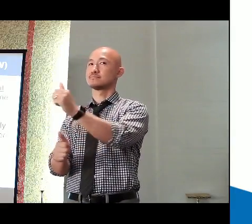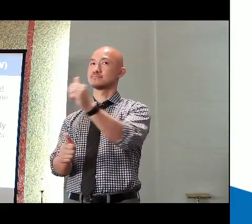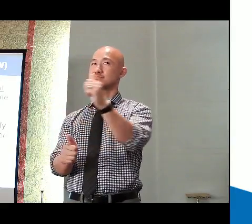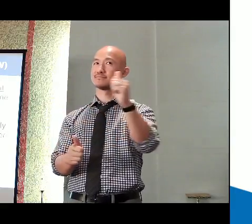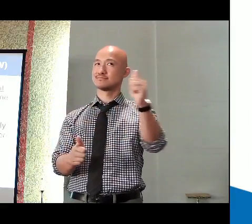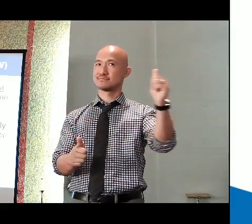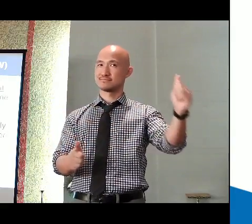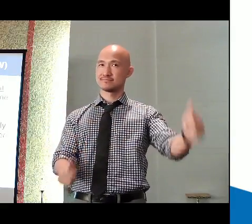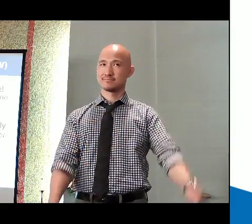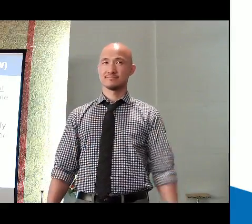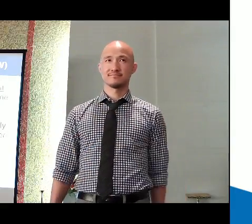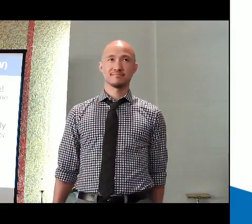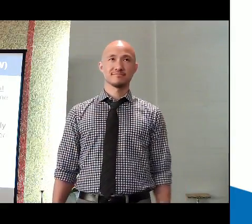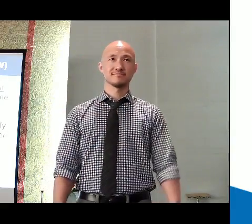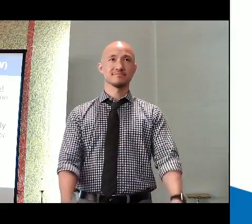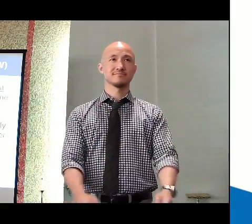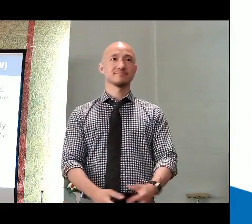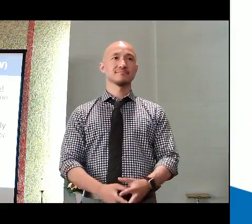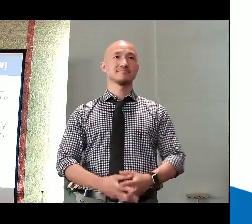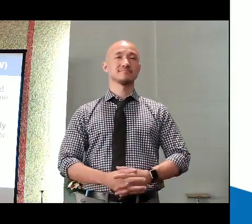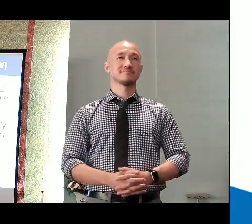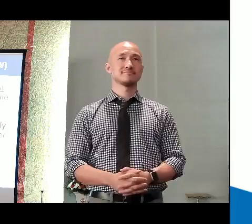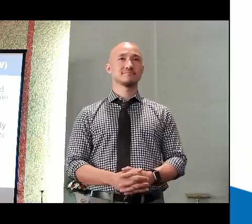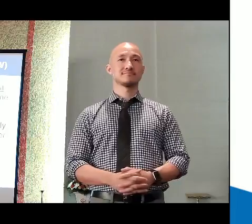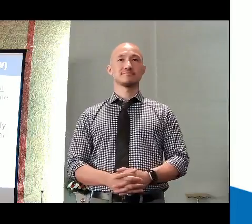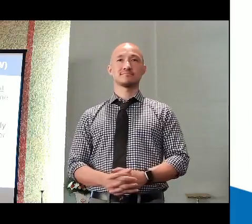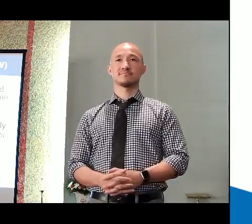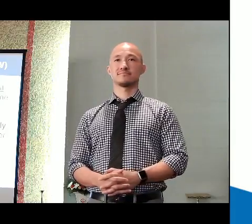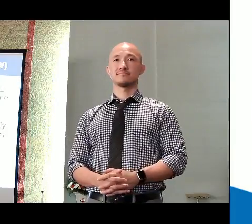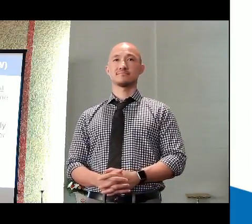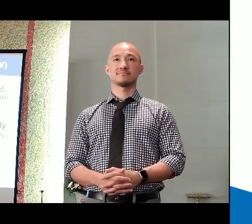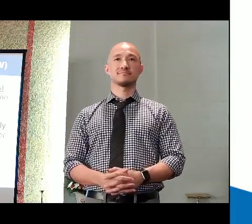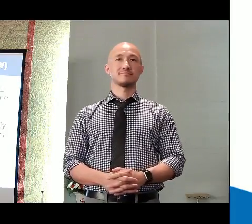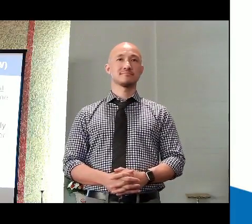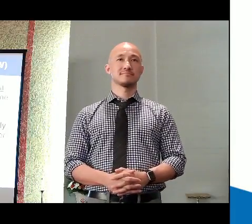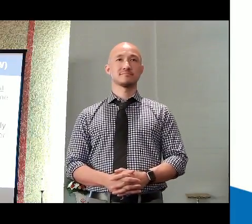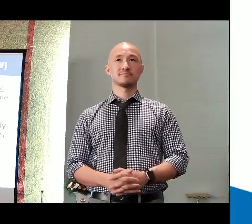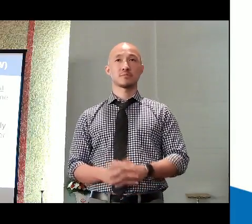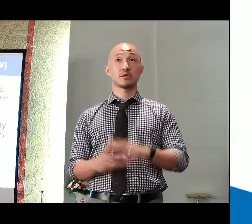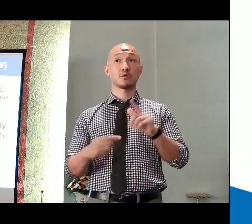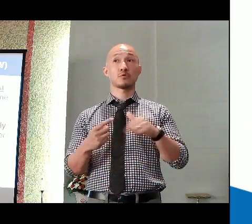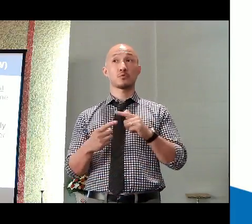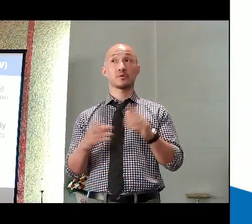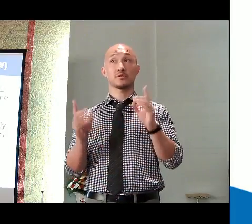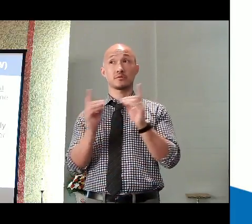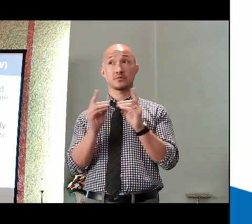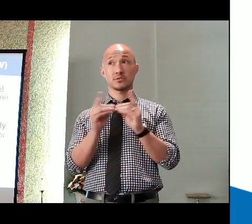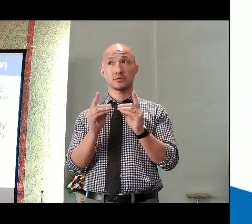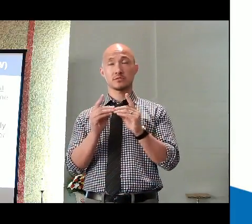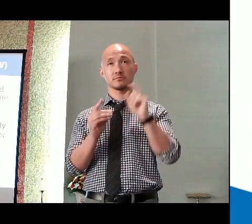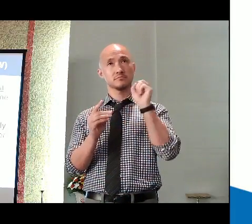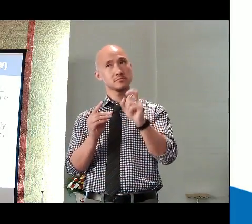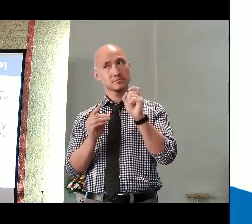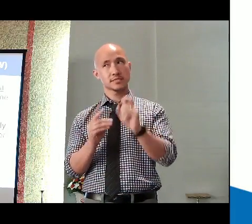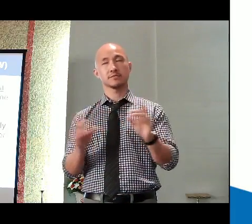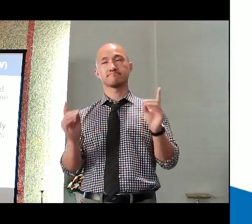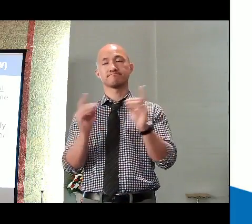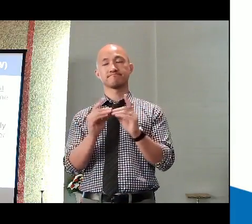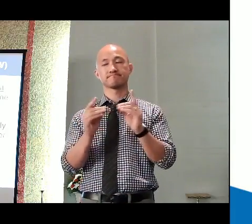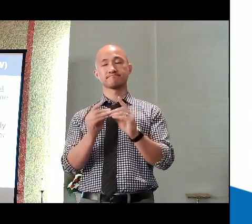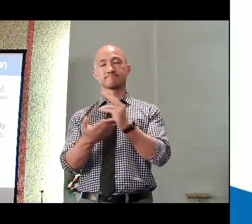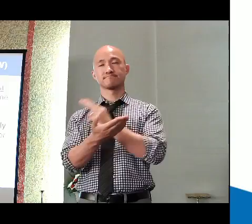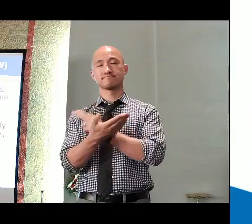you're treating your wives at home. And as we're courting each other, we need to make sure we're doing it in